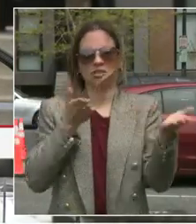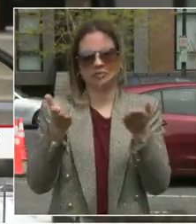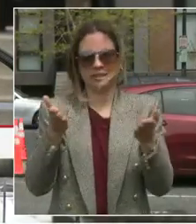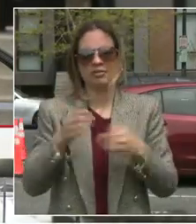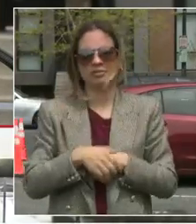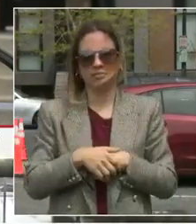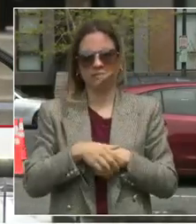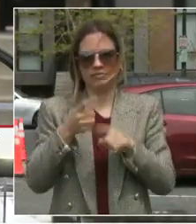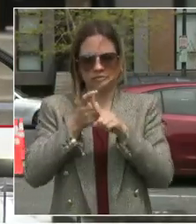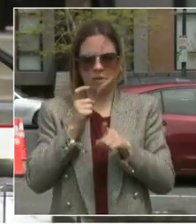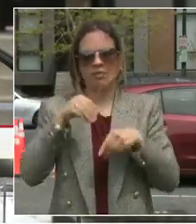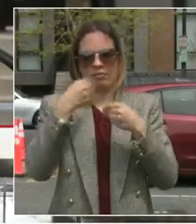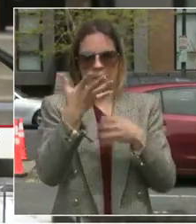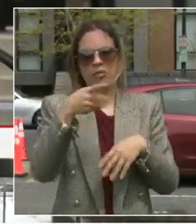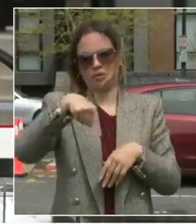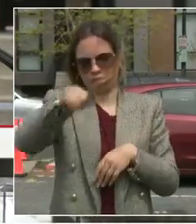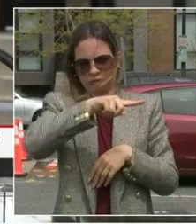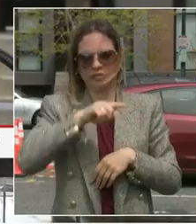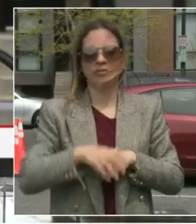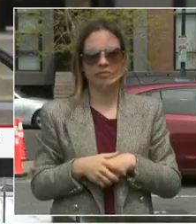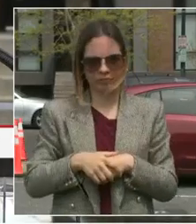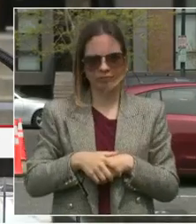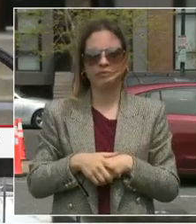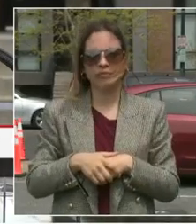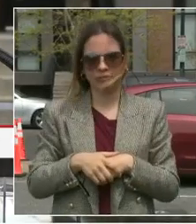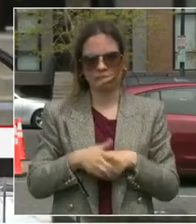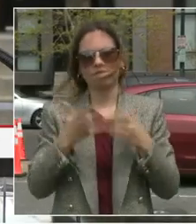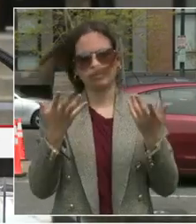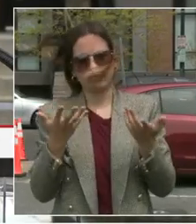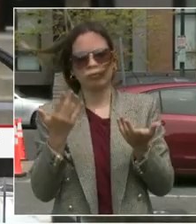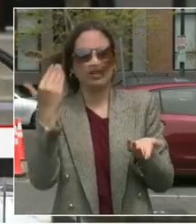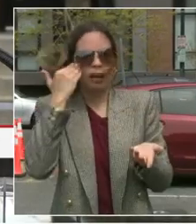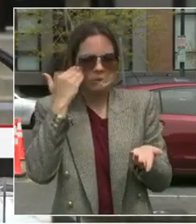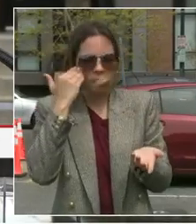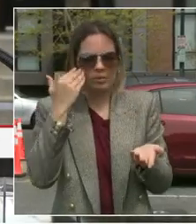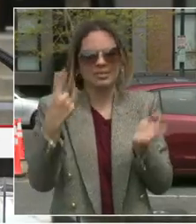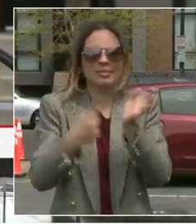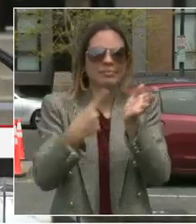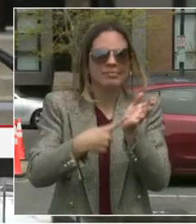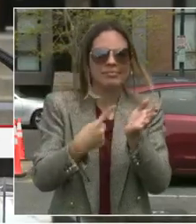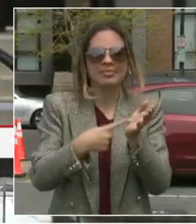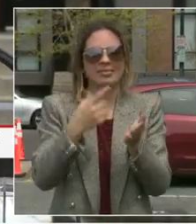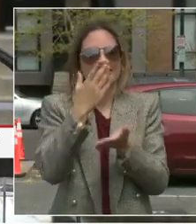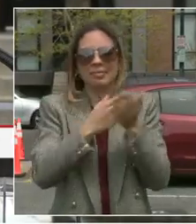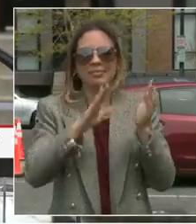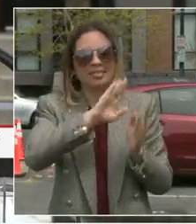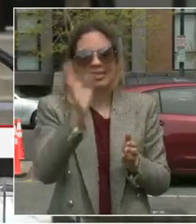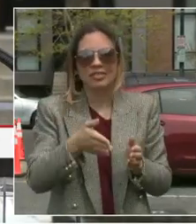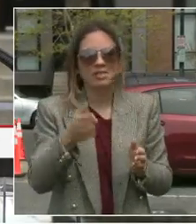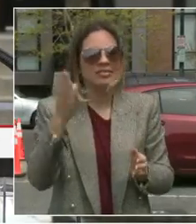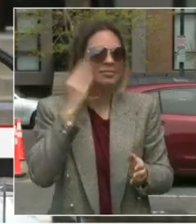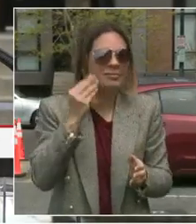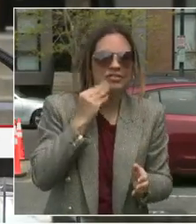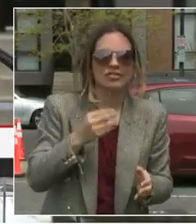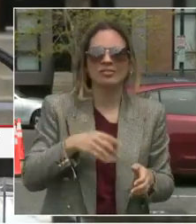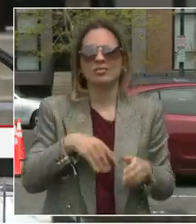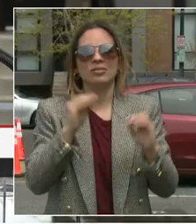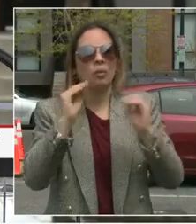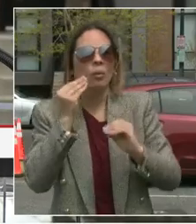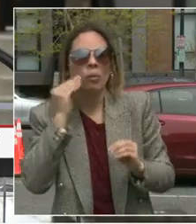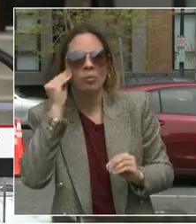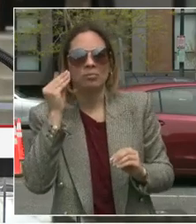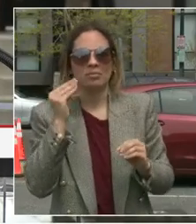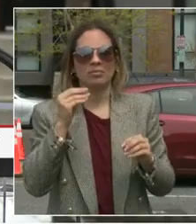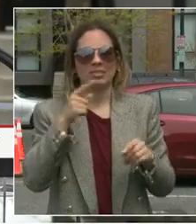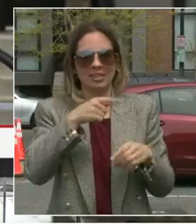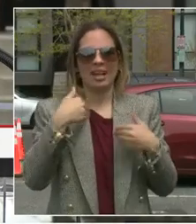provider. And again, while we know that sometimes, just like with people who never experienced homelessness, that people have mental